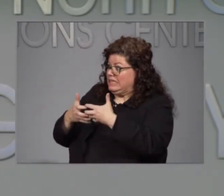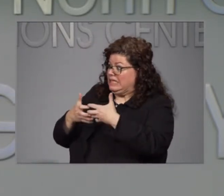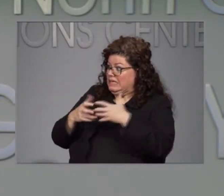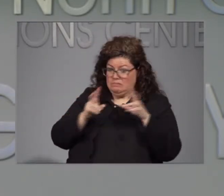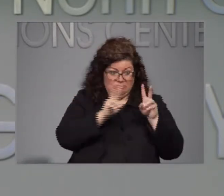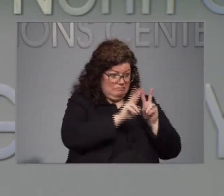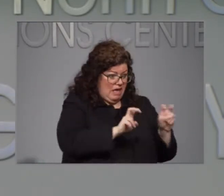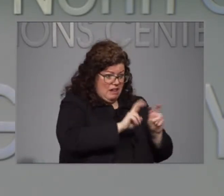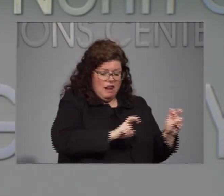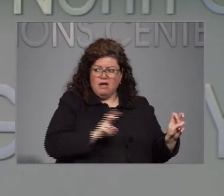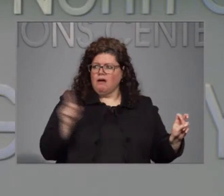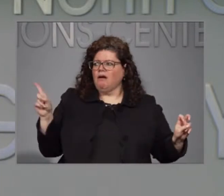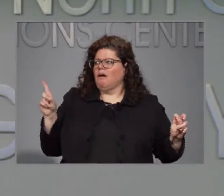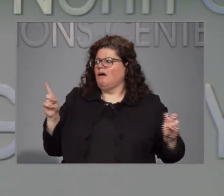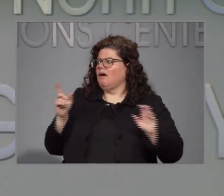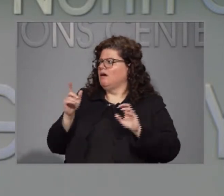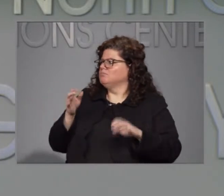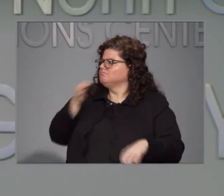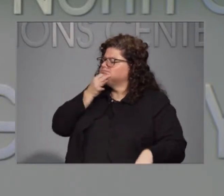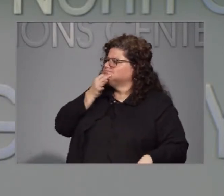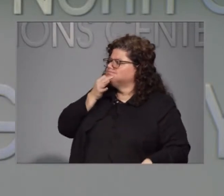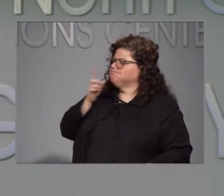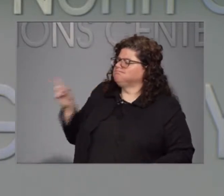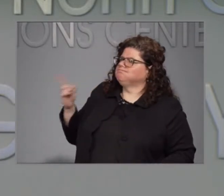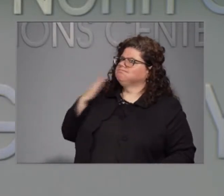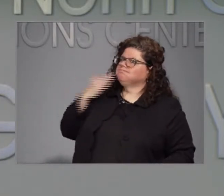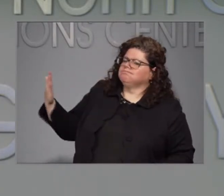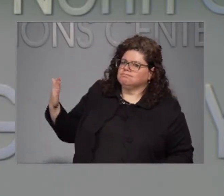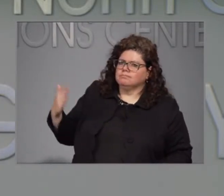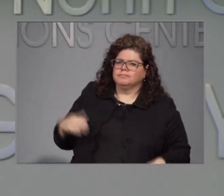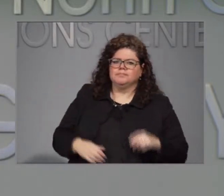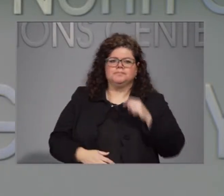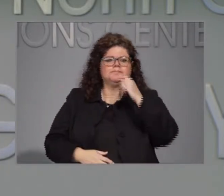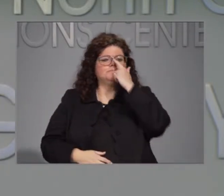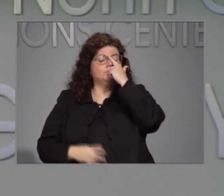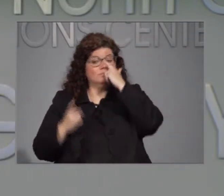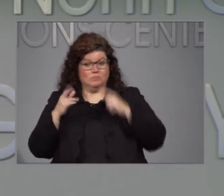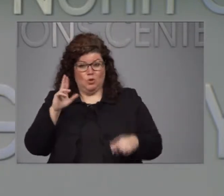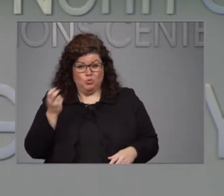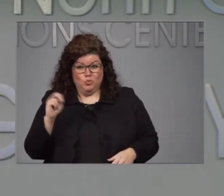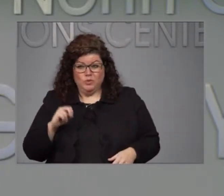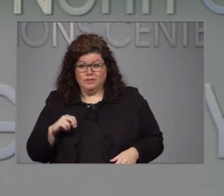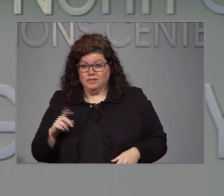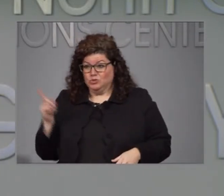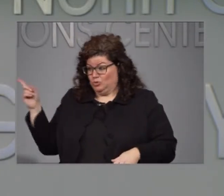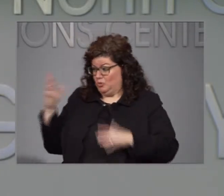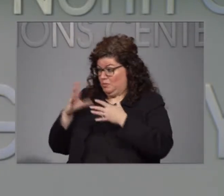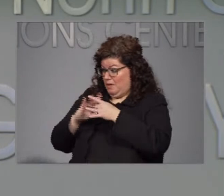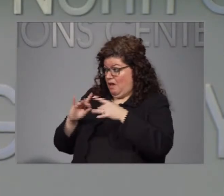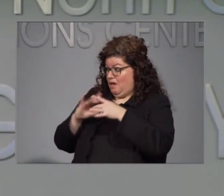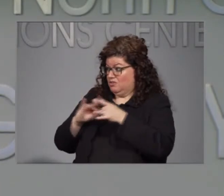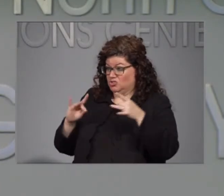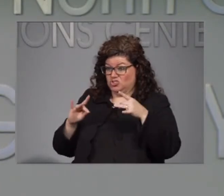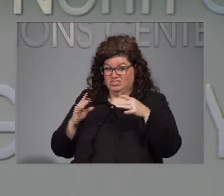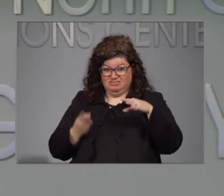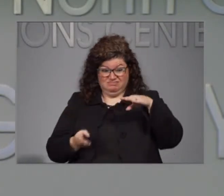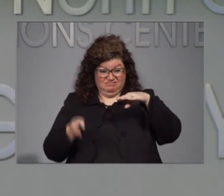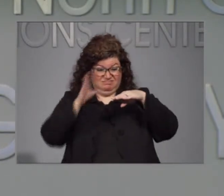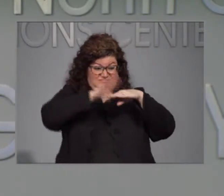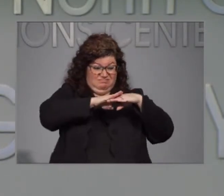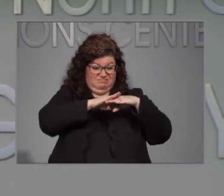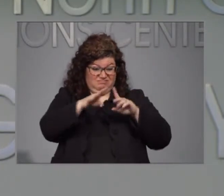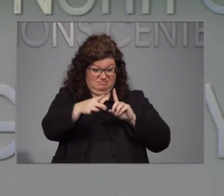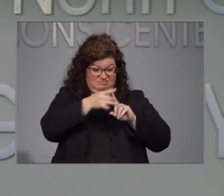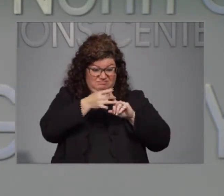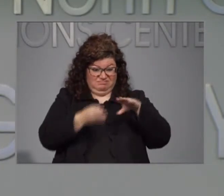it. And one thing I just want to make sure that I know you know this, but the trajectory of cases was a red